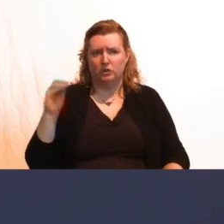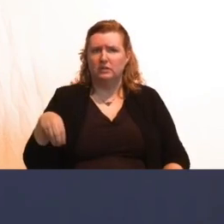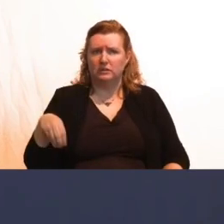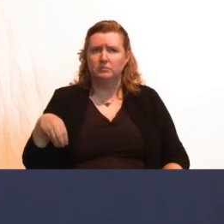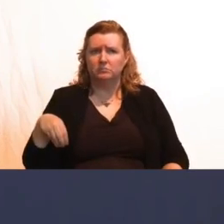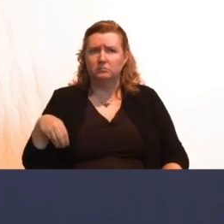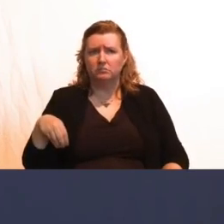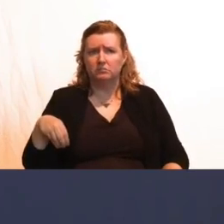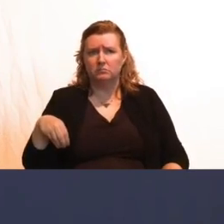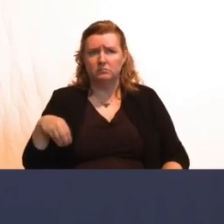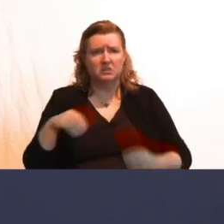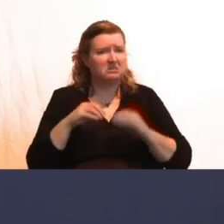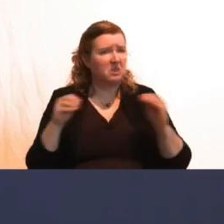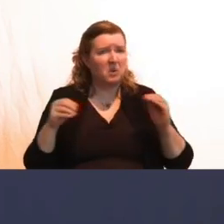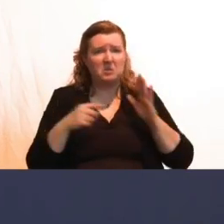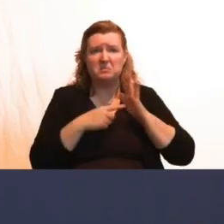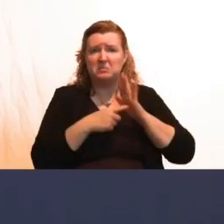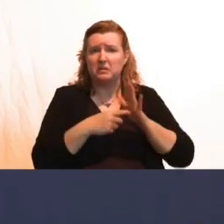on schools,